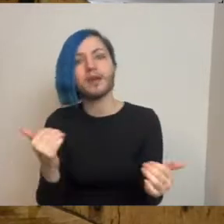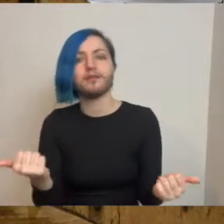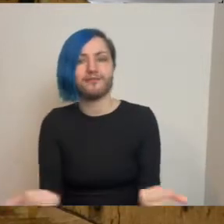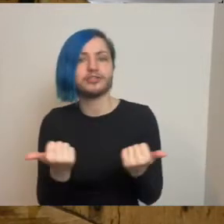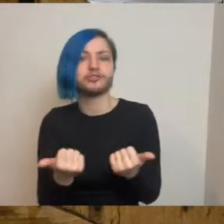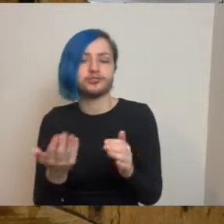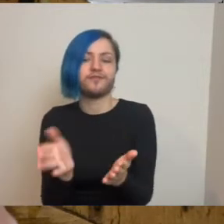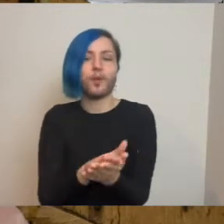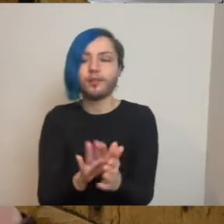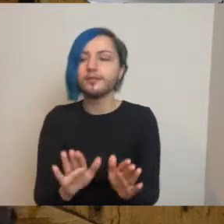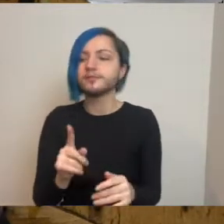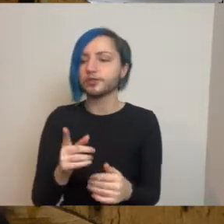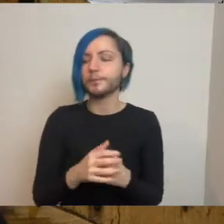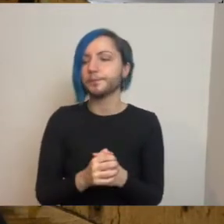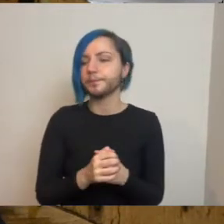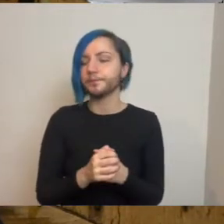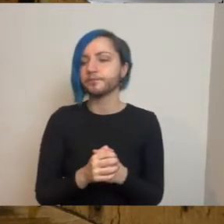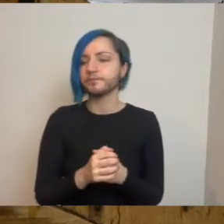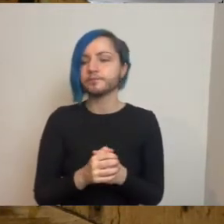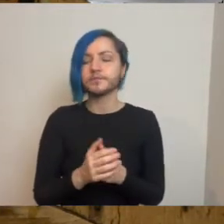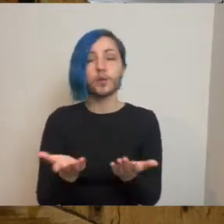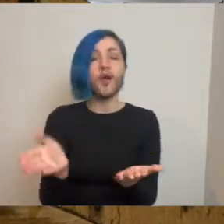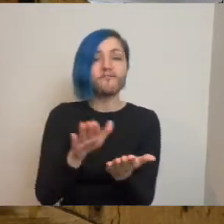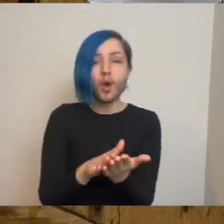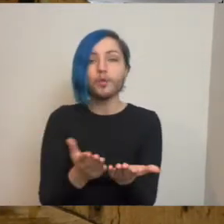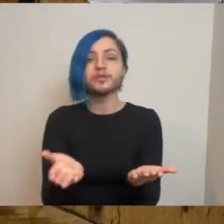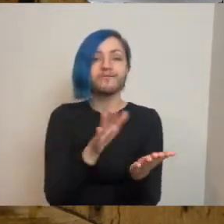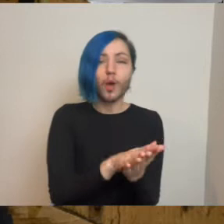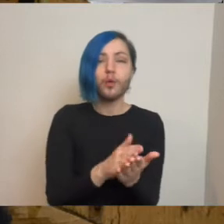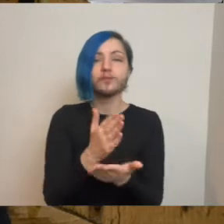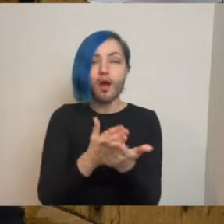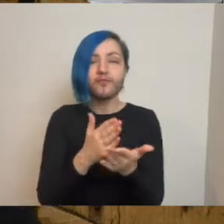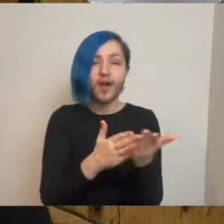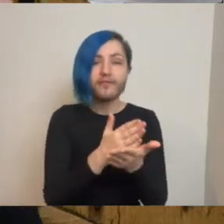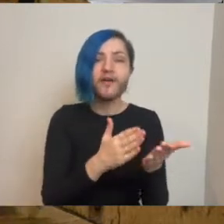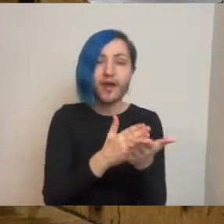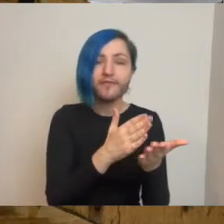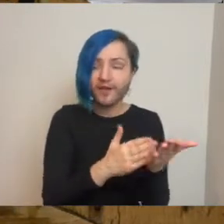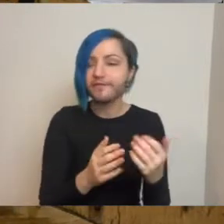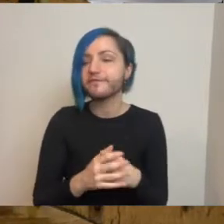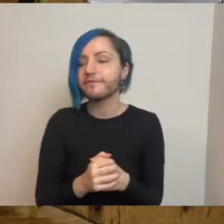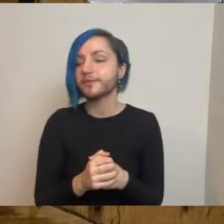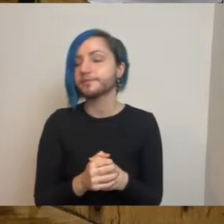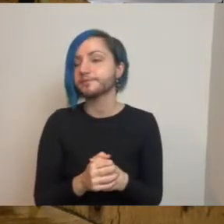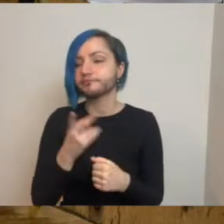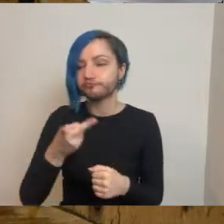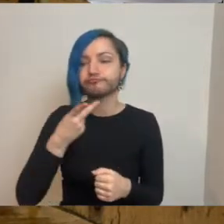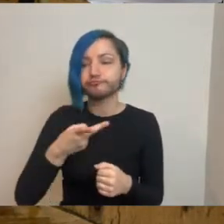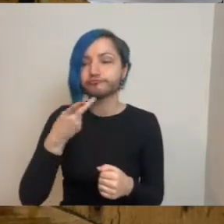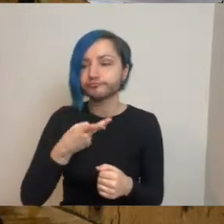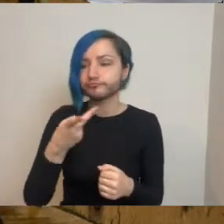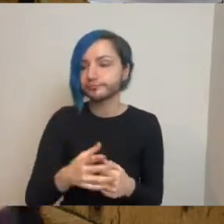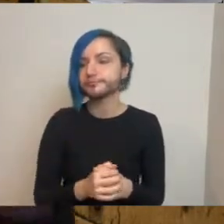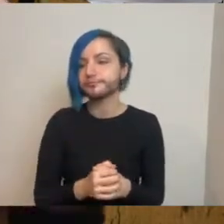folded. So if you just keep folding and dissecting your page in half, and then in half again,